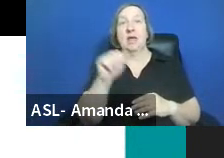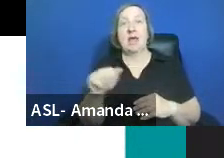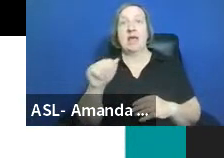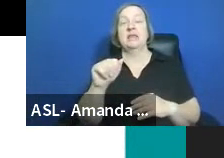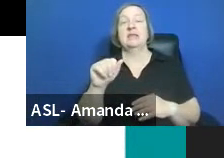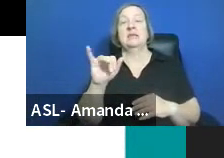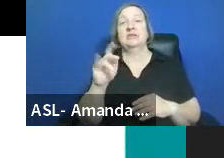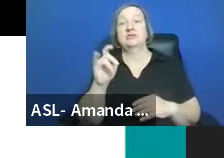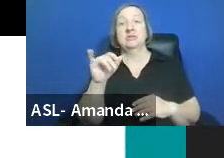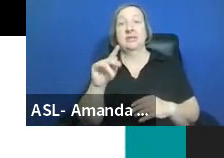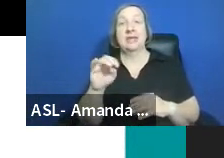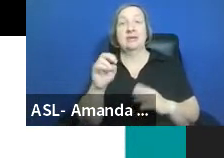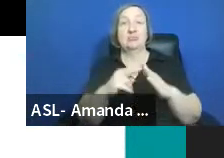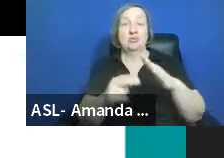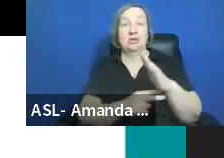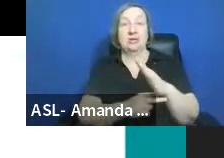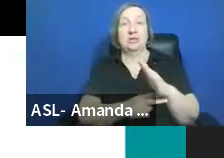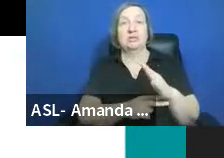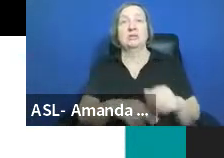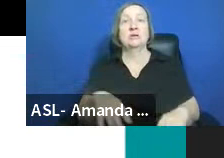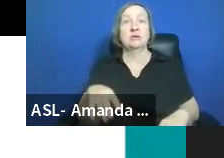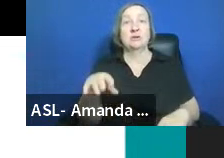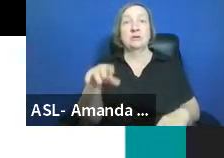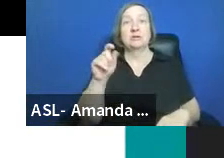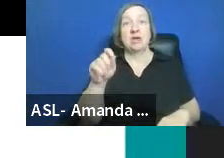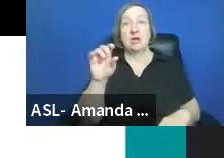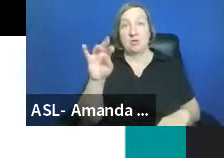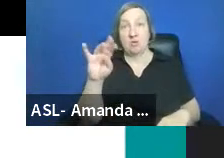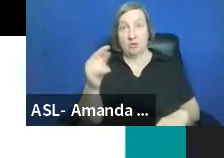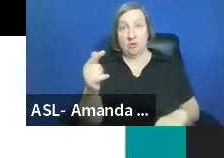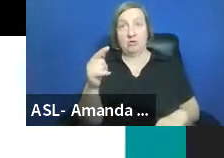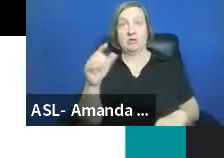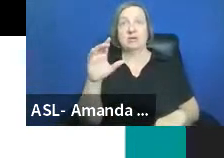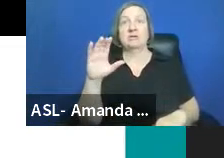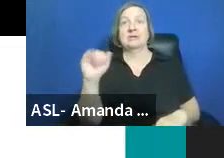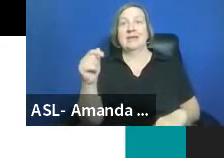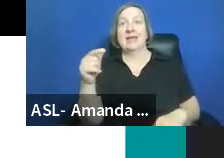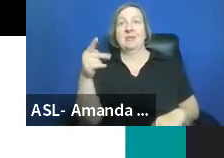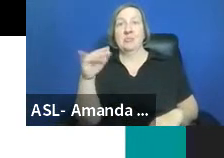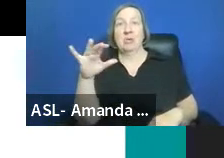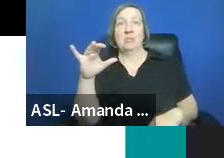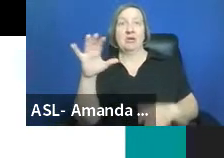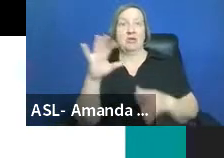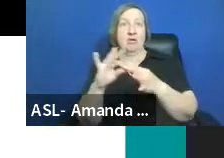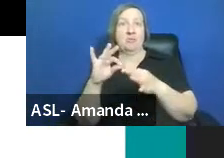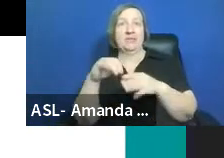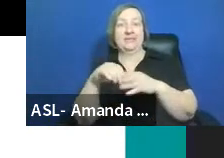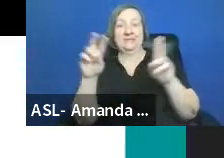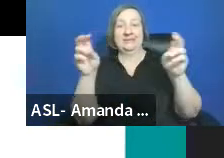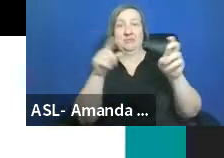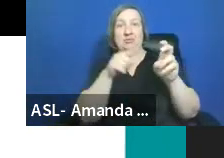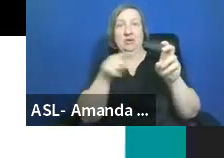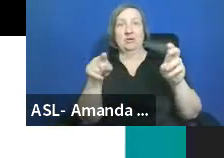info@interstatebridge.org with CAG Public Comment in the subject line. You can also call